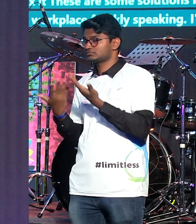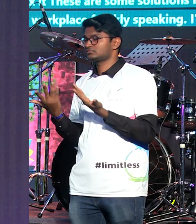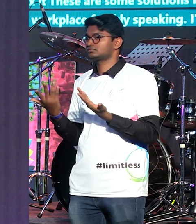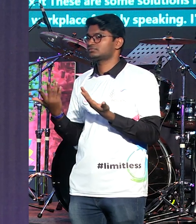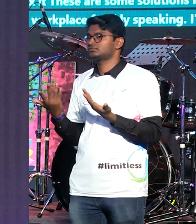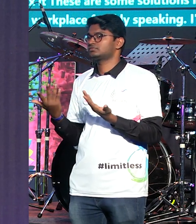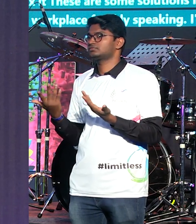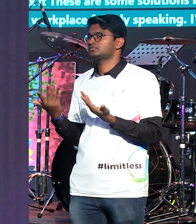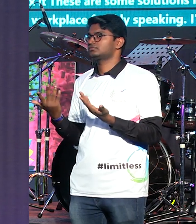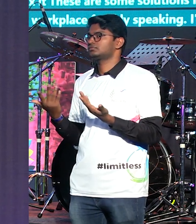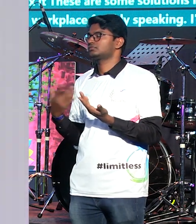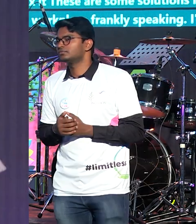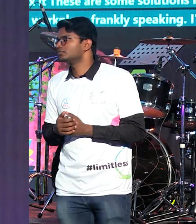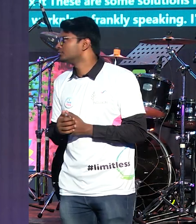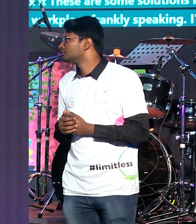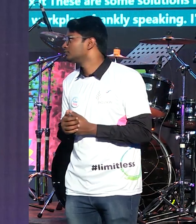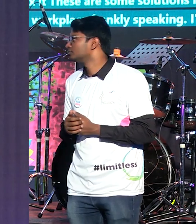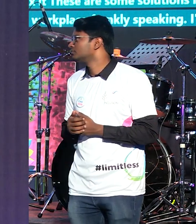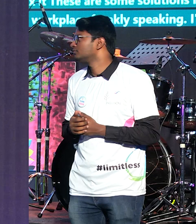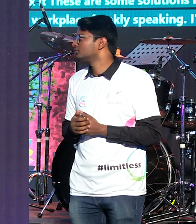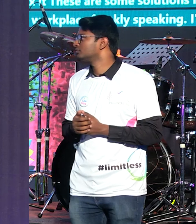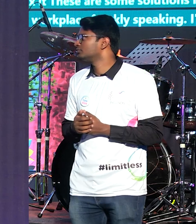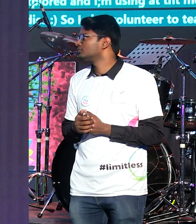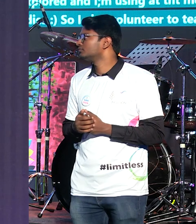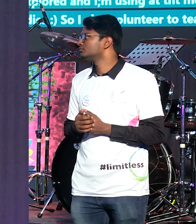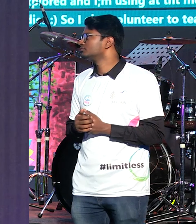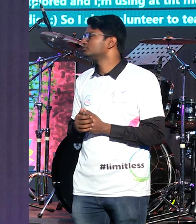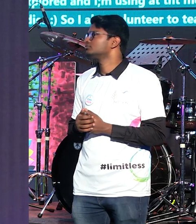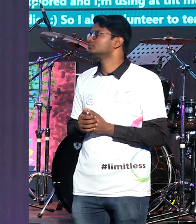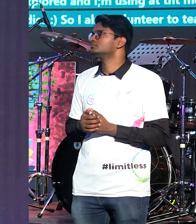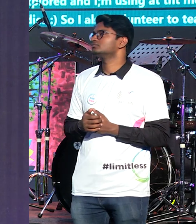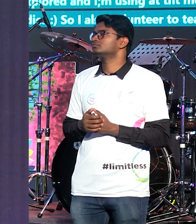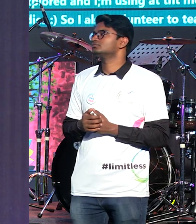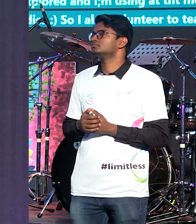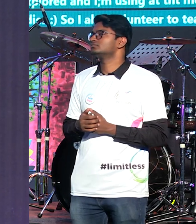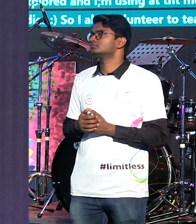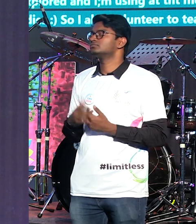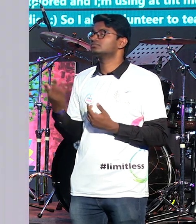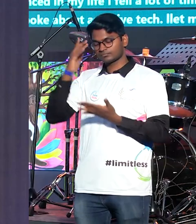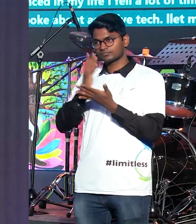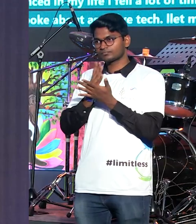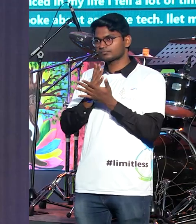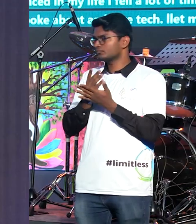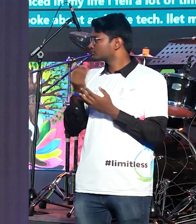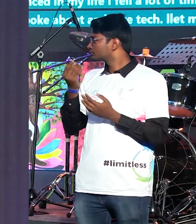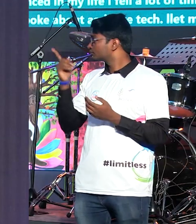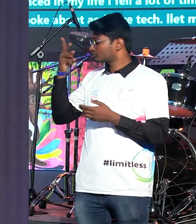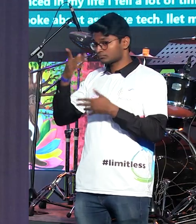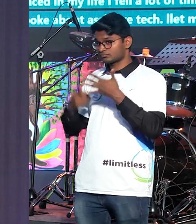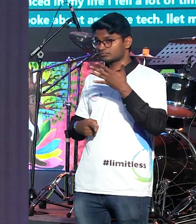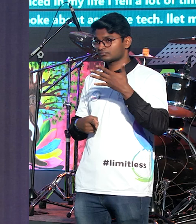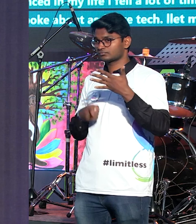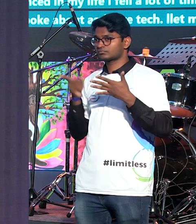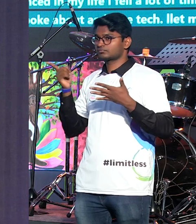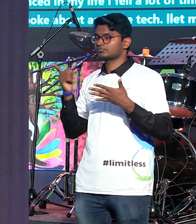my domain knowledge with the people who really need help. We have to be